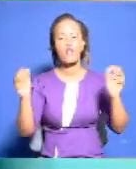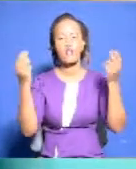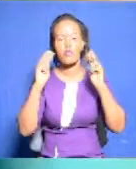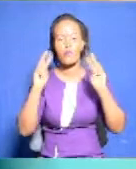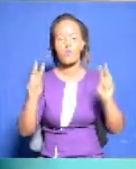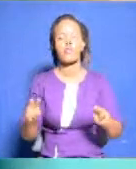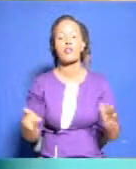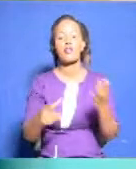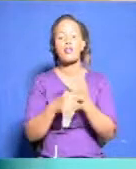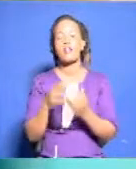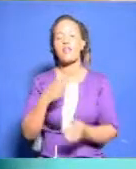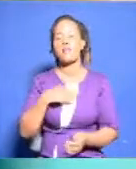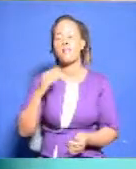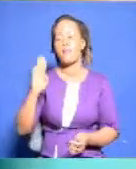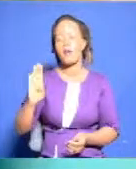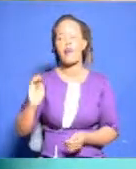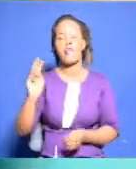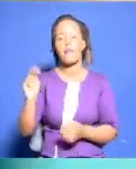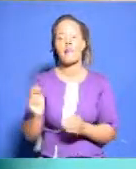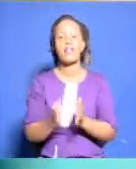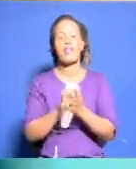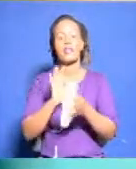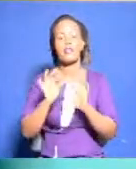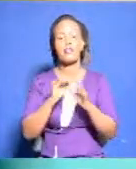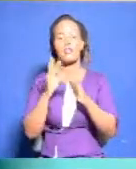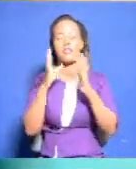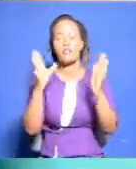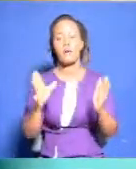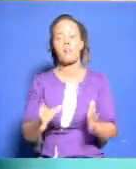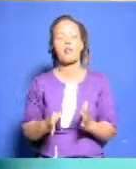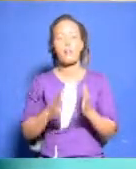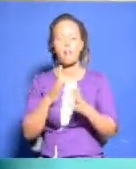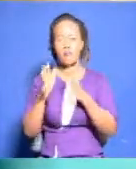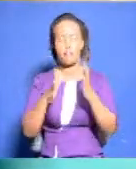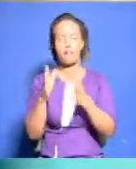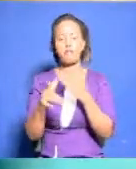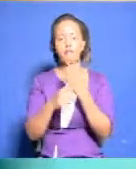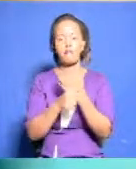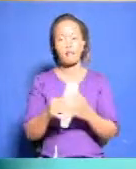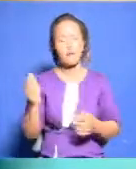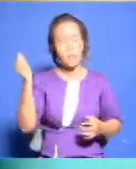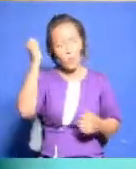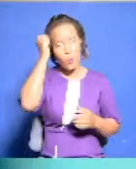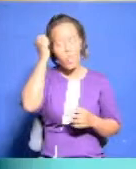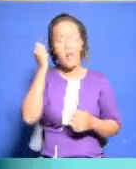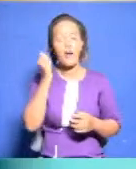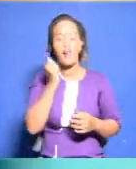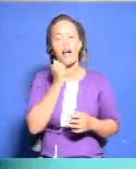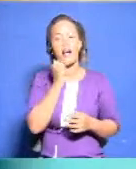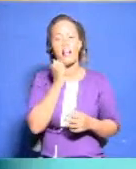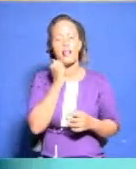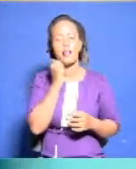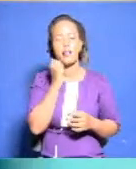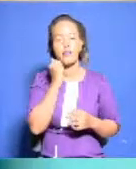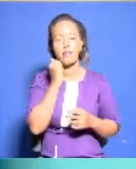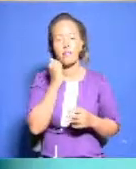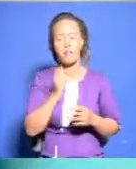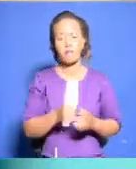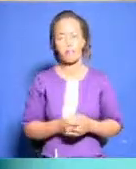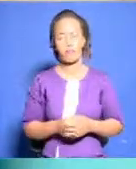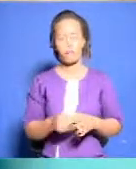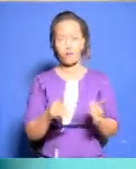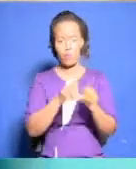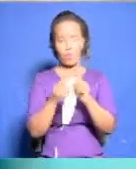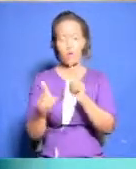1. My name is Ben Troy Njue and I will be assisted by Ann Wangeshi in the sign language interpretation.